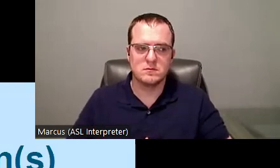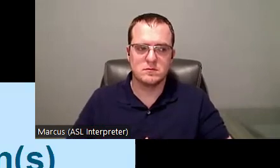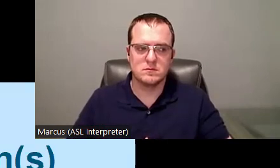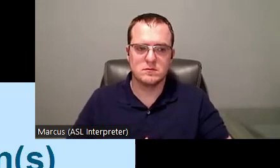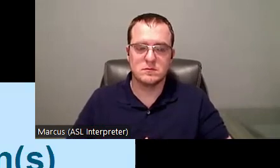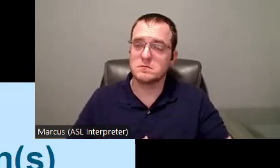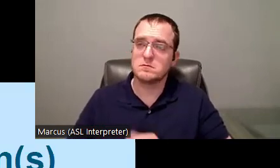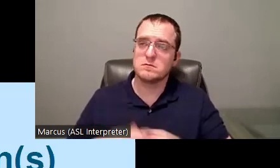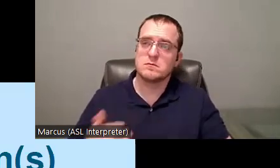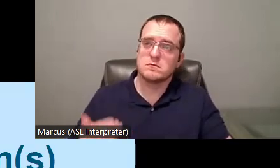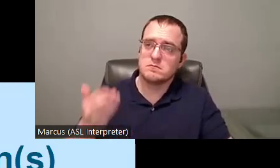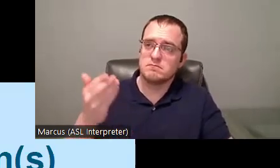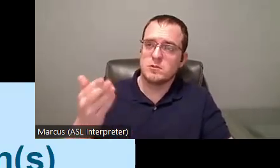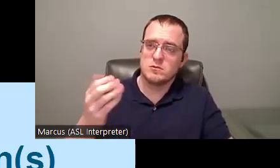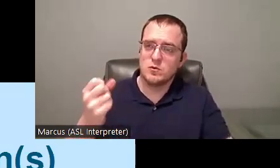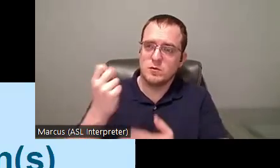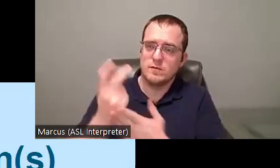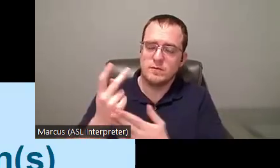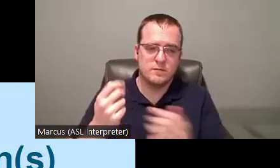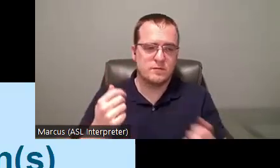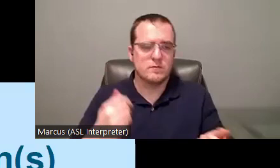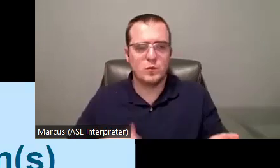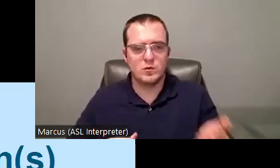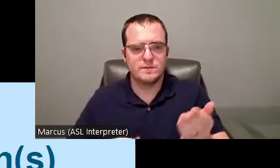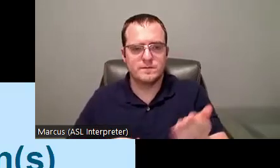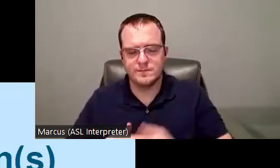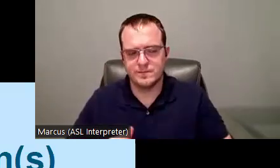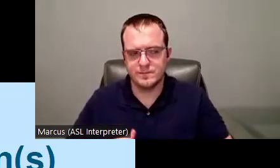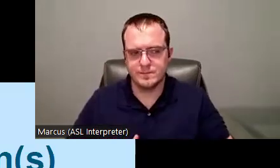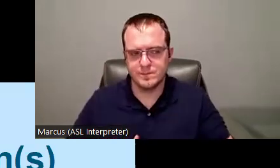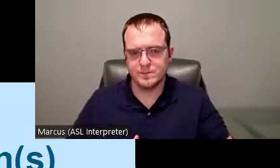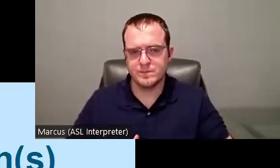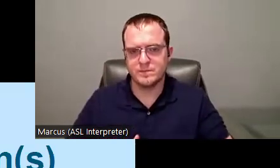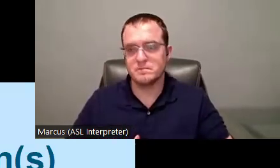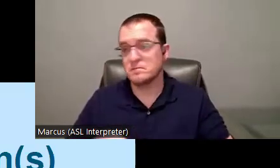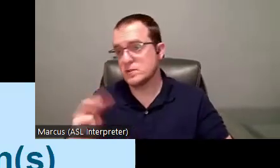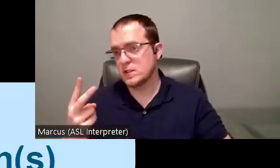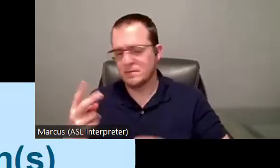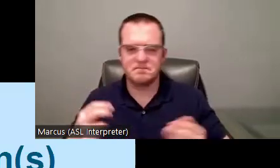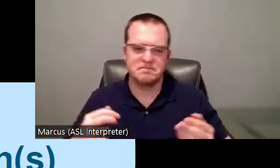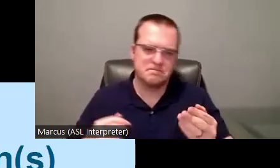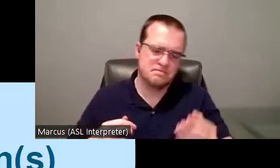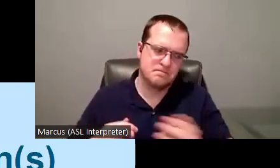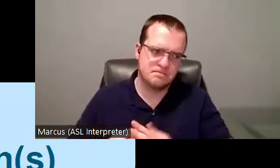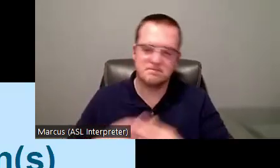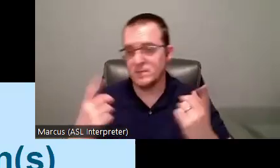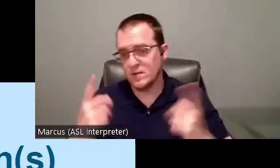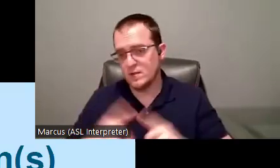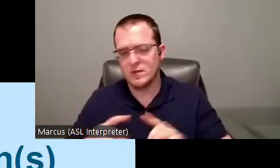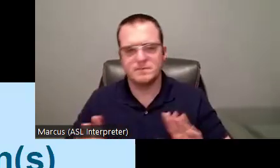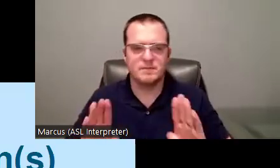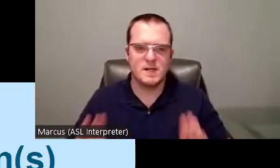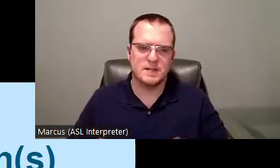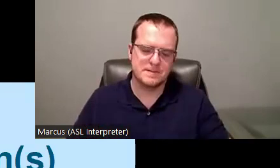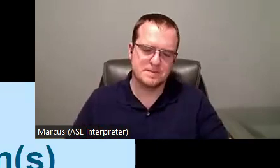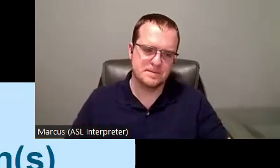Entertain a motion to approve. So move. Do we have a second? All those in favor?